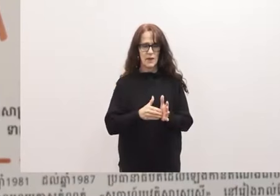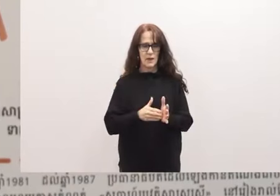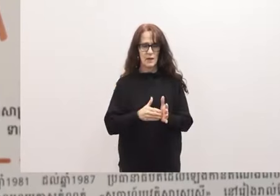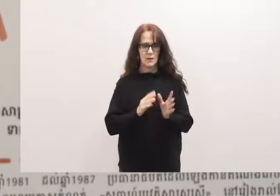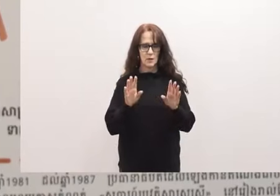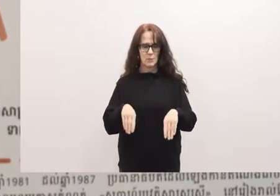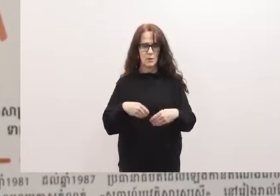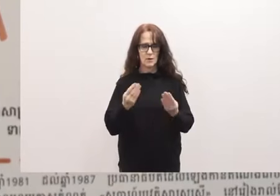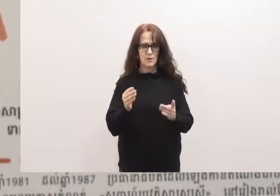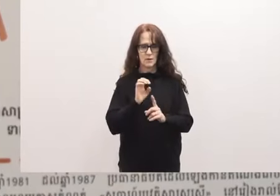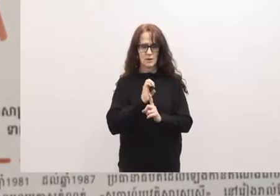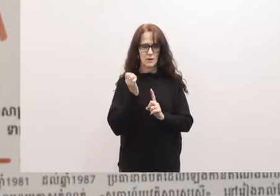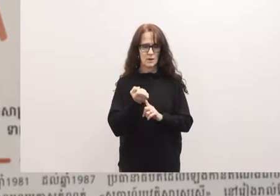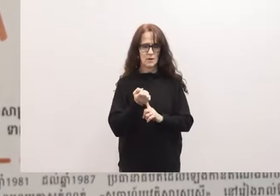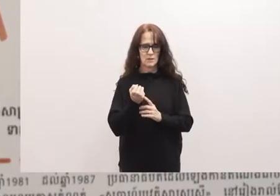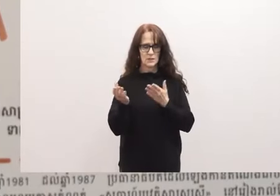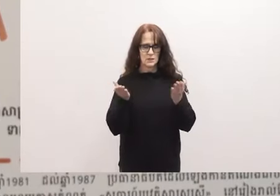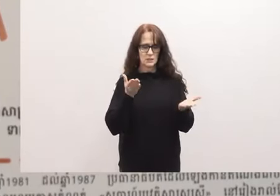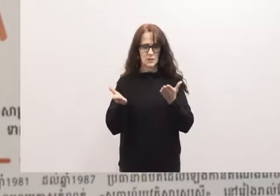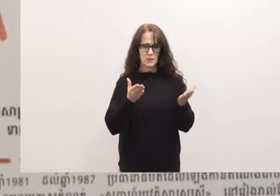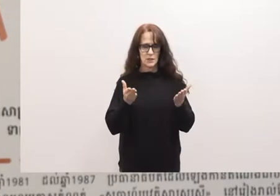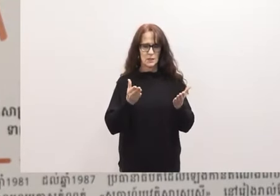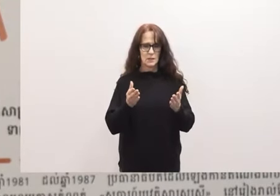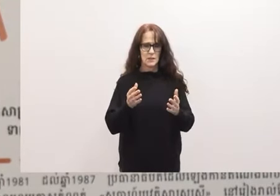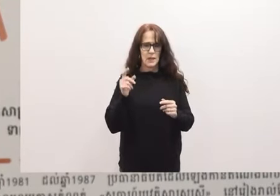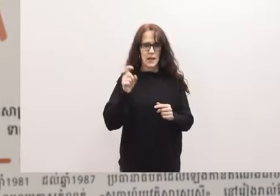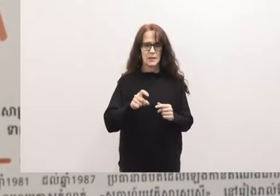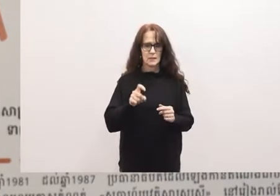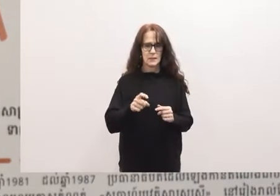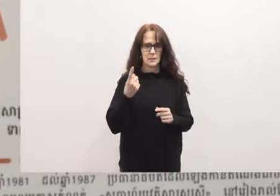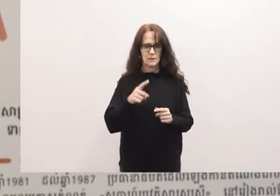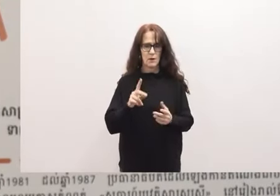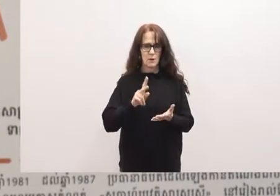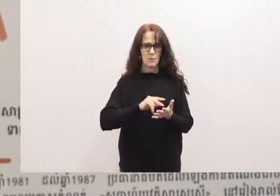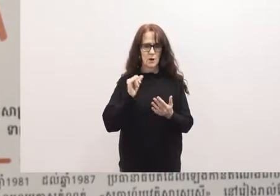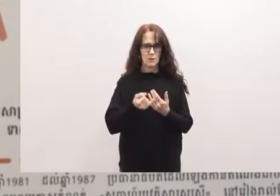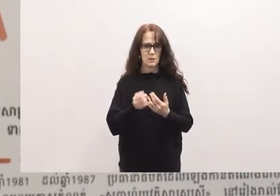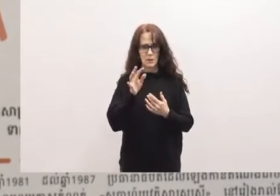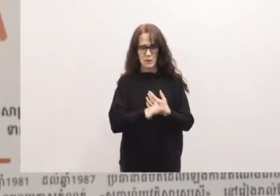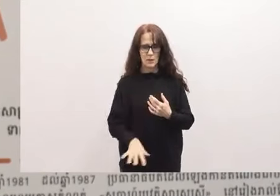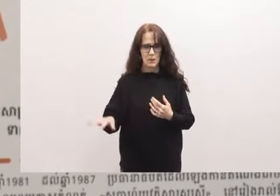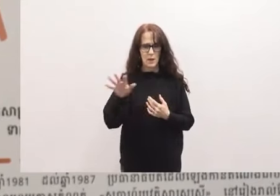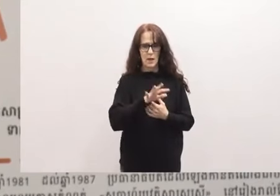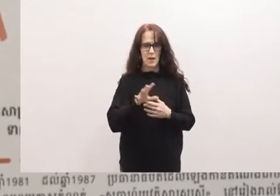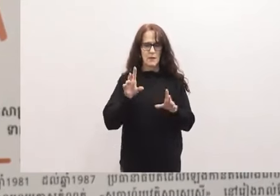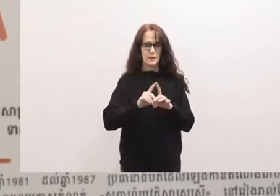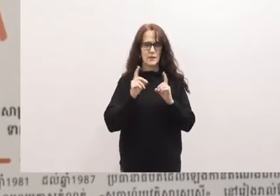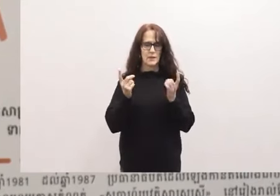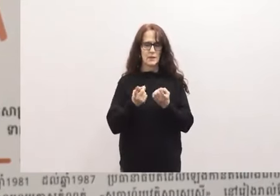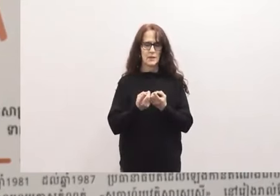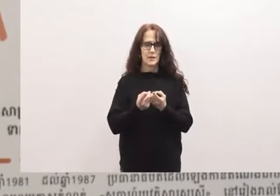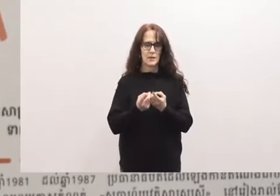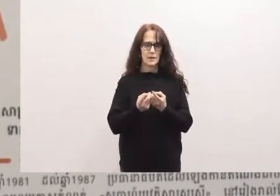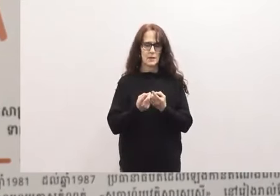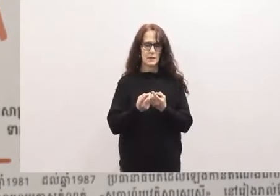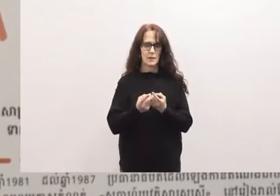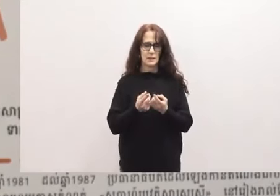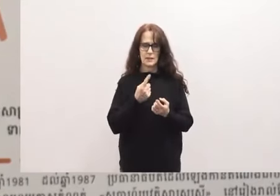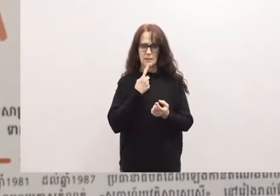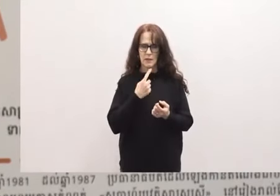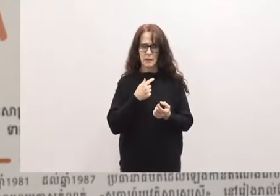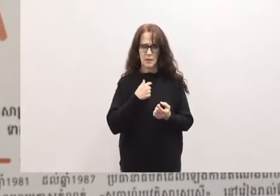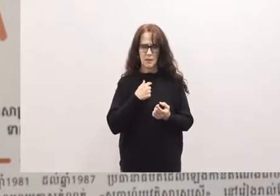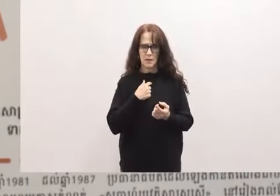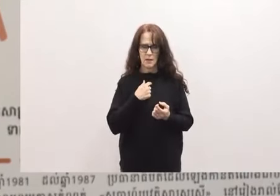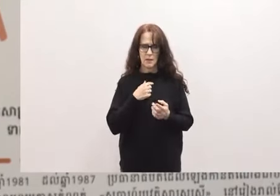$500,000 to provide environmental services on an as-needed basis for projects throughout the district. If you could just tell me what the, like,